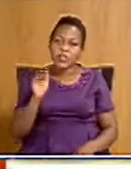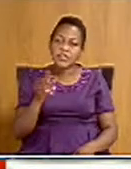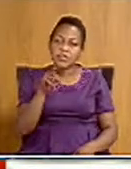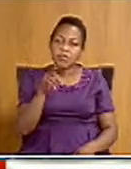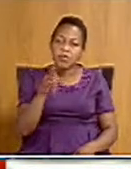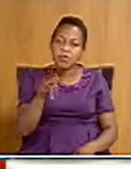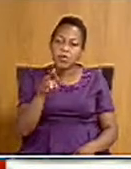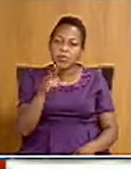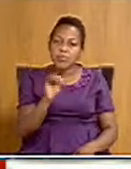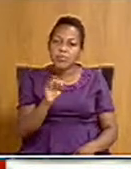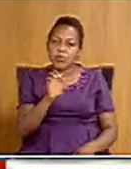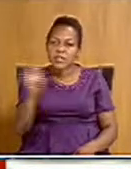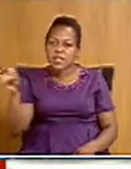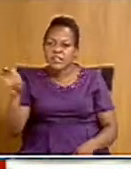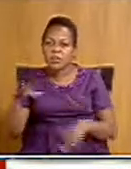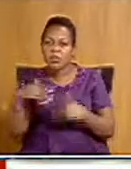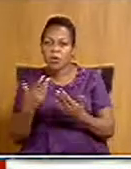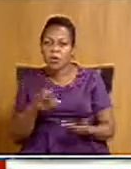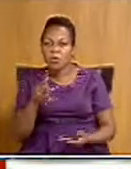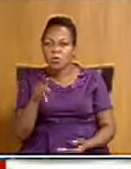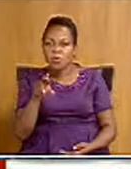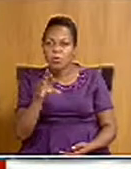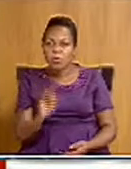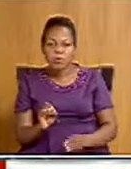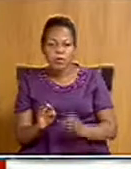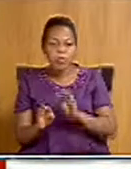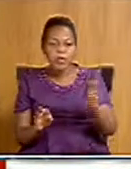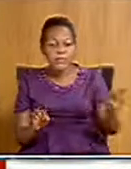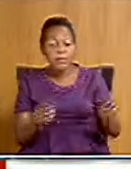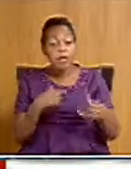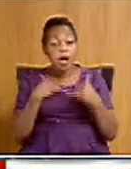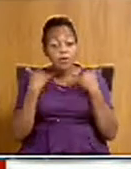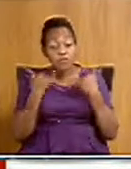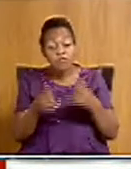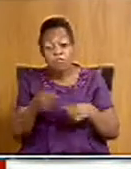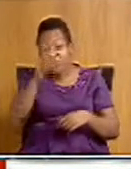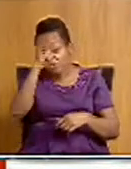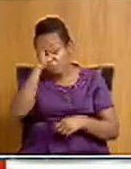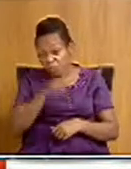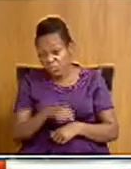pro-West? Idiot, I am pro-Africa.